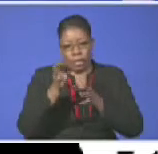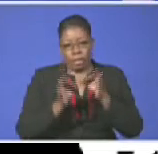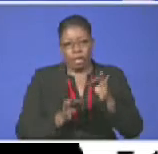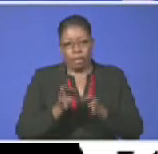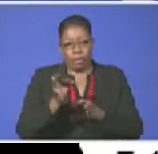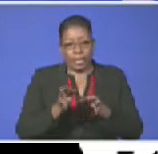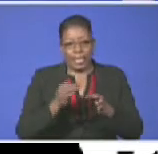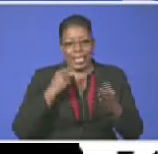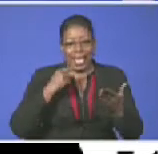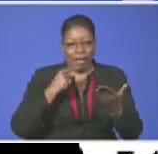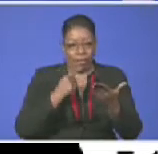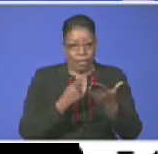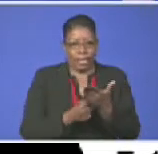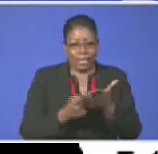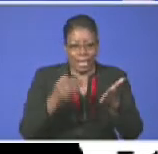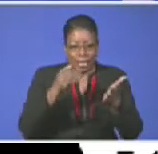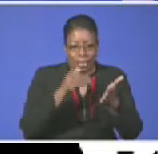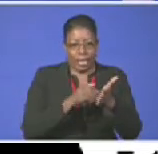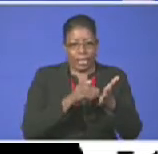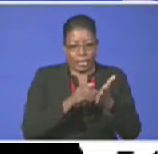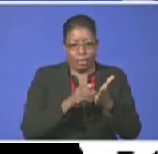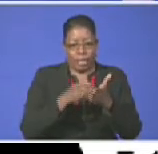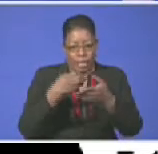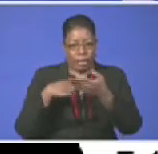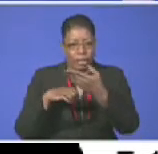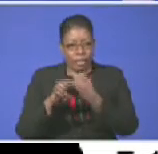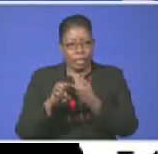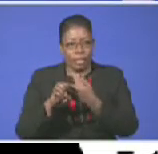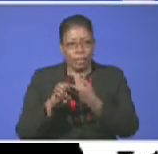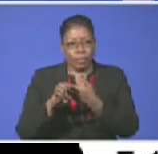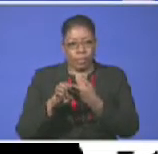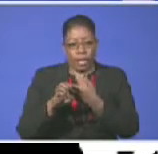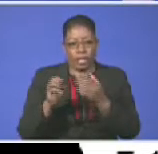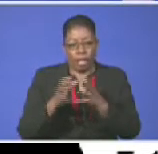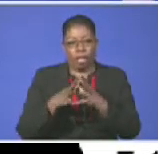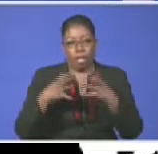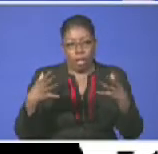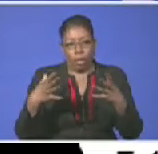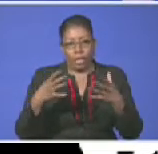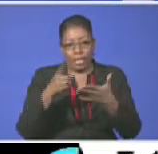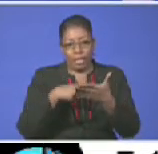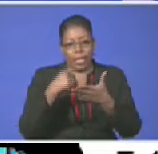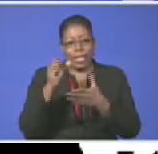that the evidence against the appellant was admissible and overwhelming, and they dismissed his appeal.